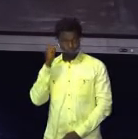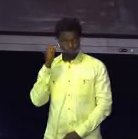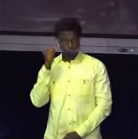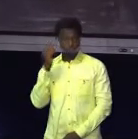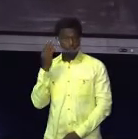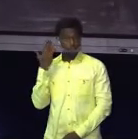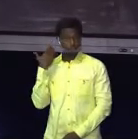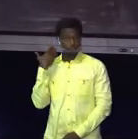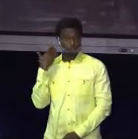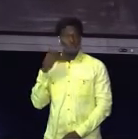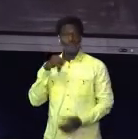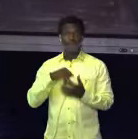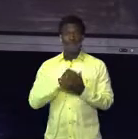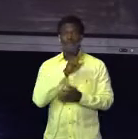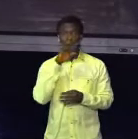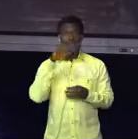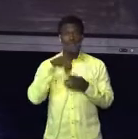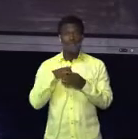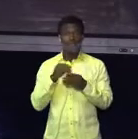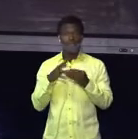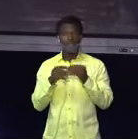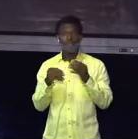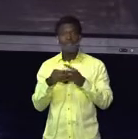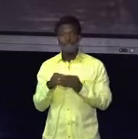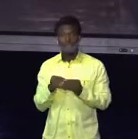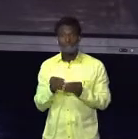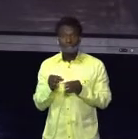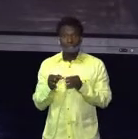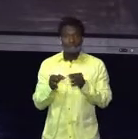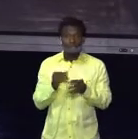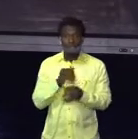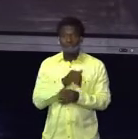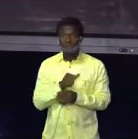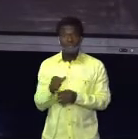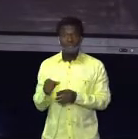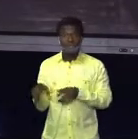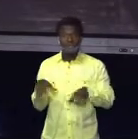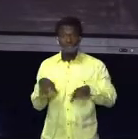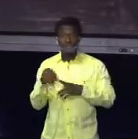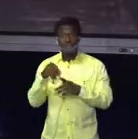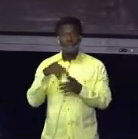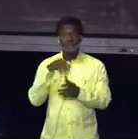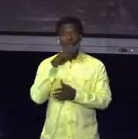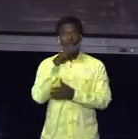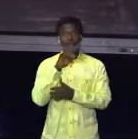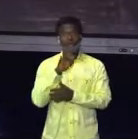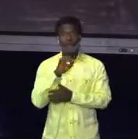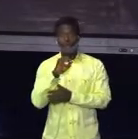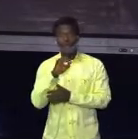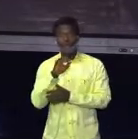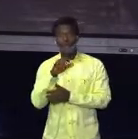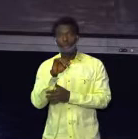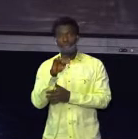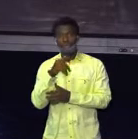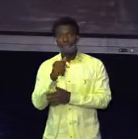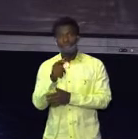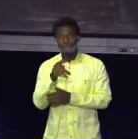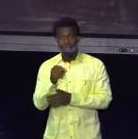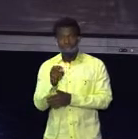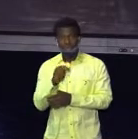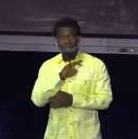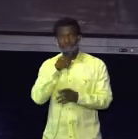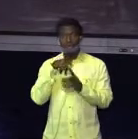Should is used in sentences expressing a duty or an obligation. When